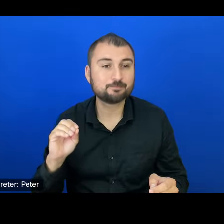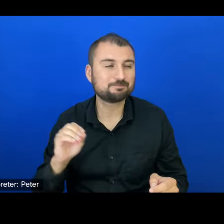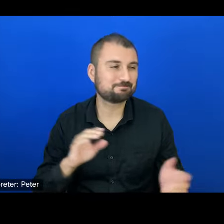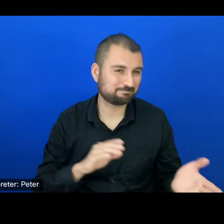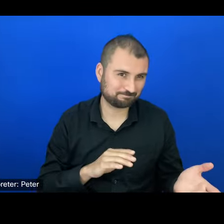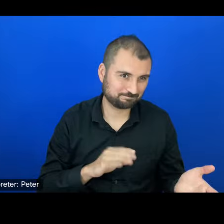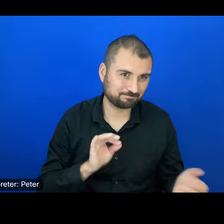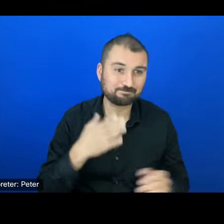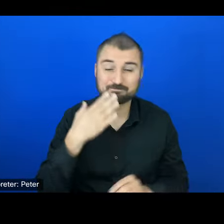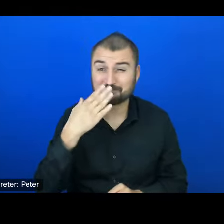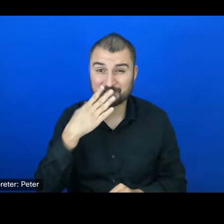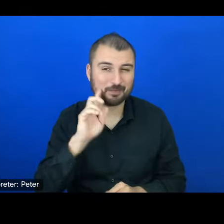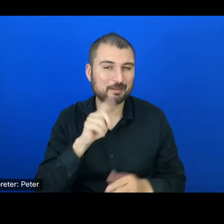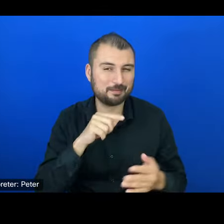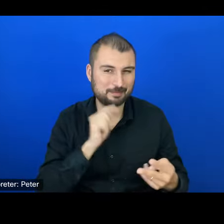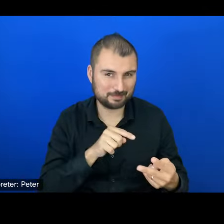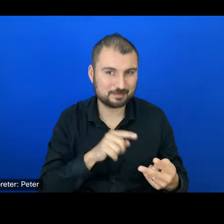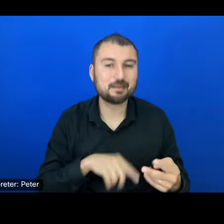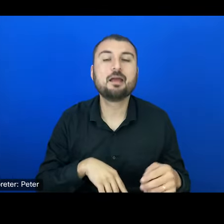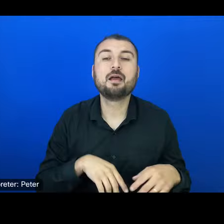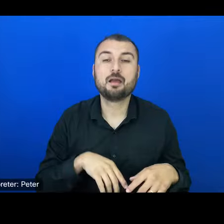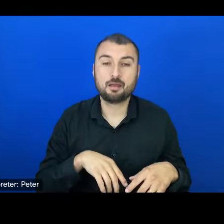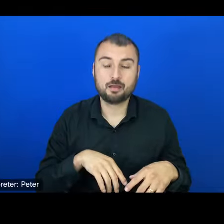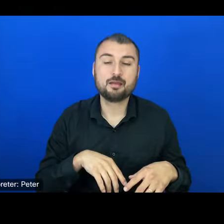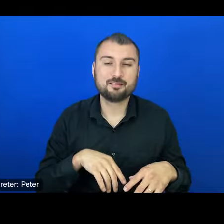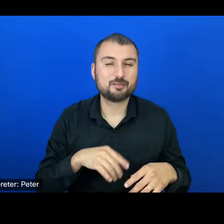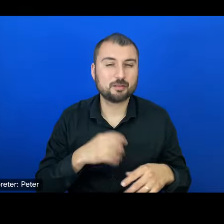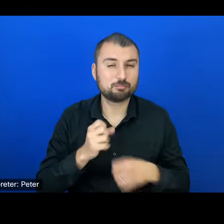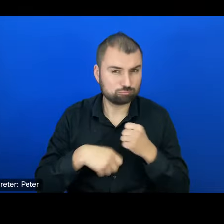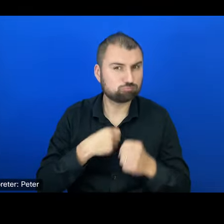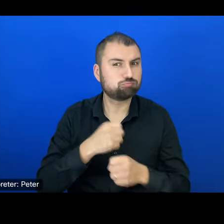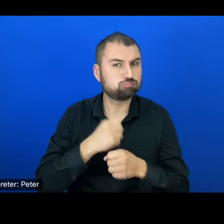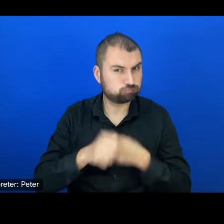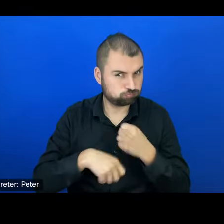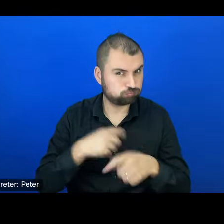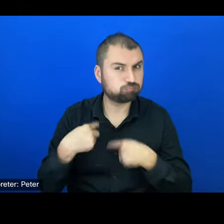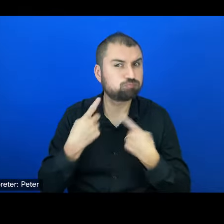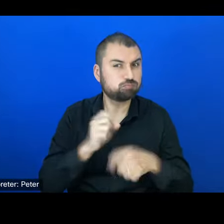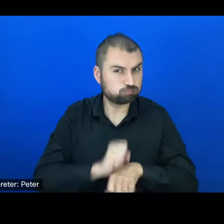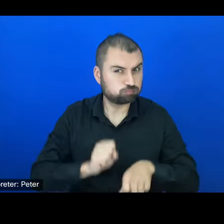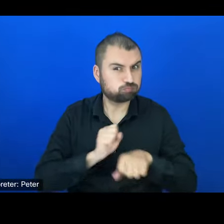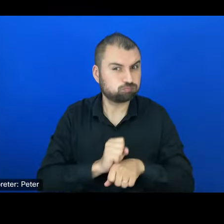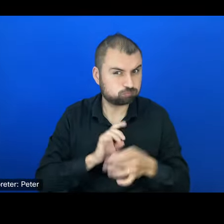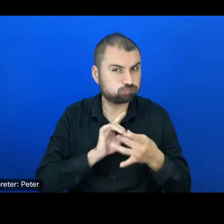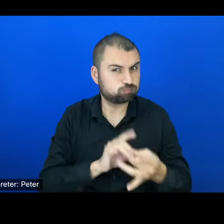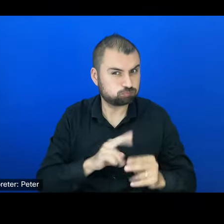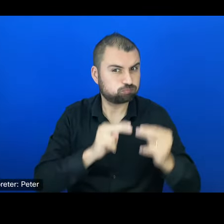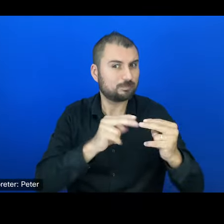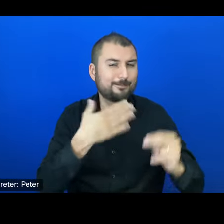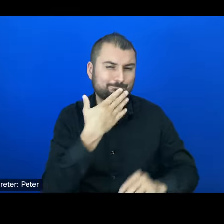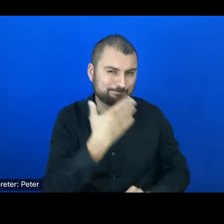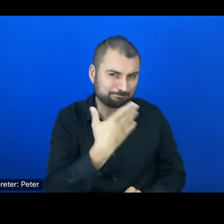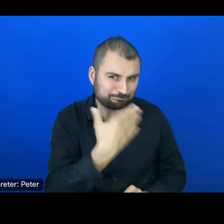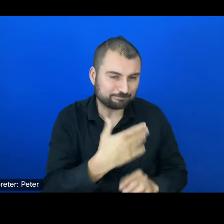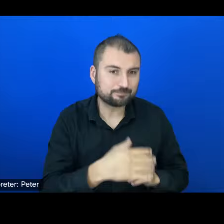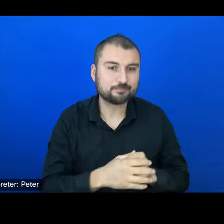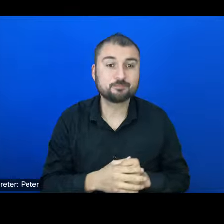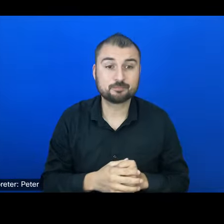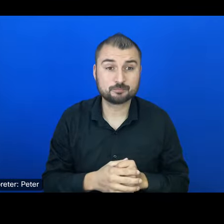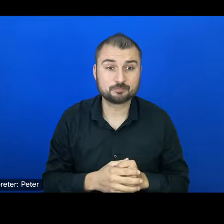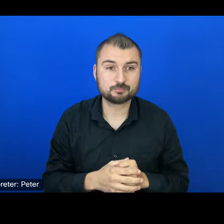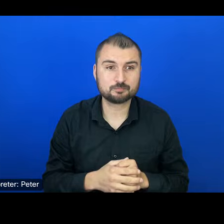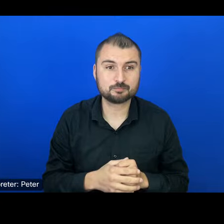Thank you for this, and thank you for all the work you've done over the years on these buildings. So I